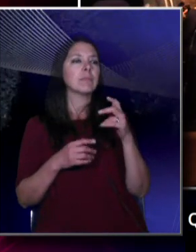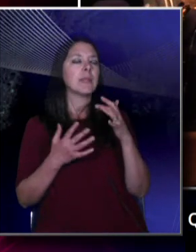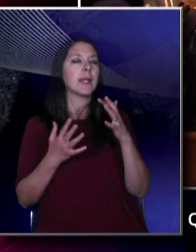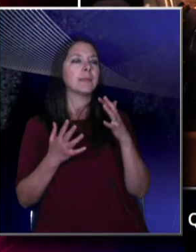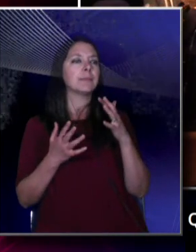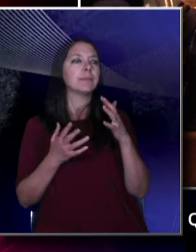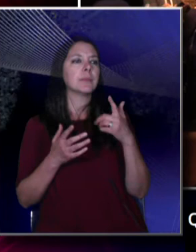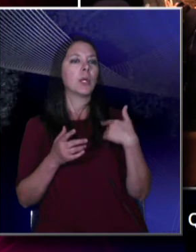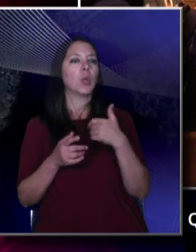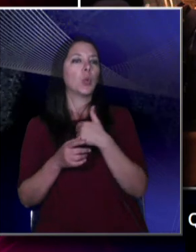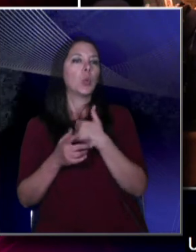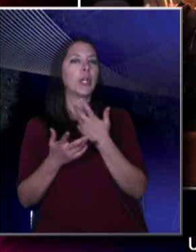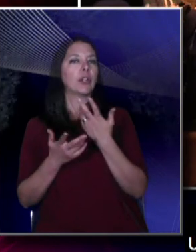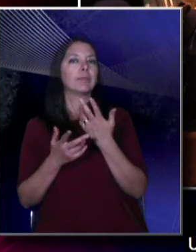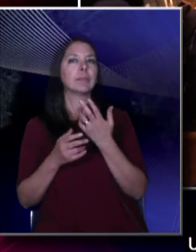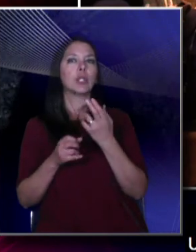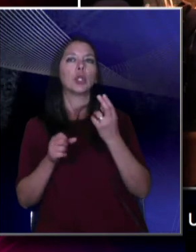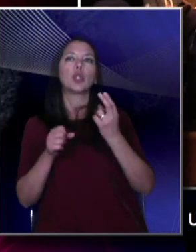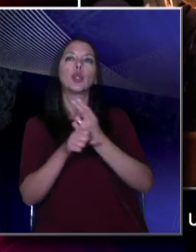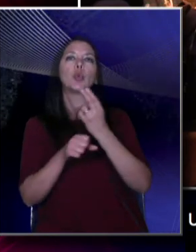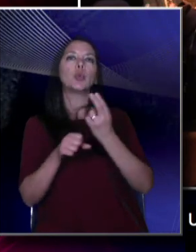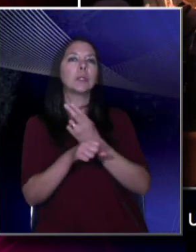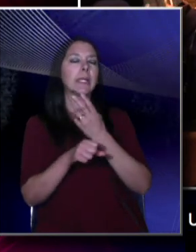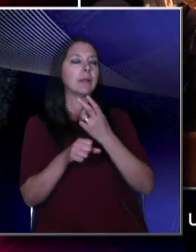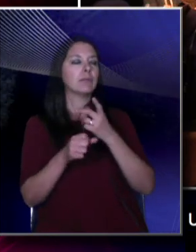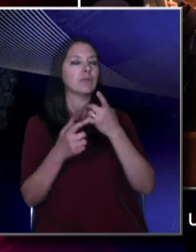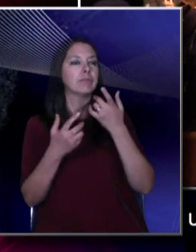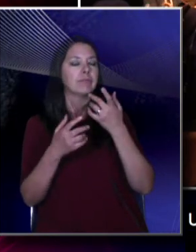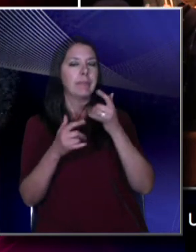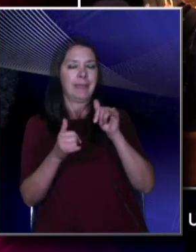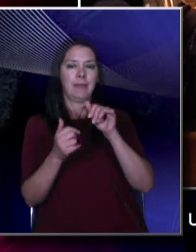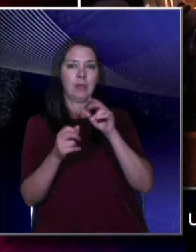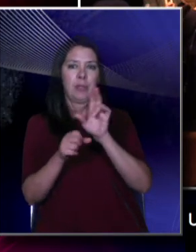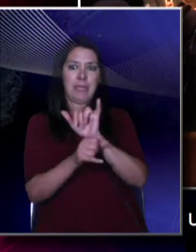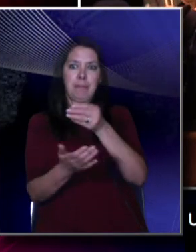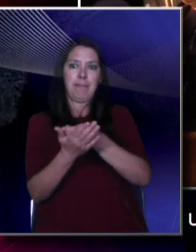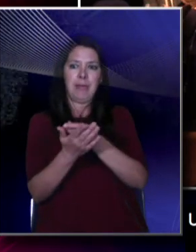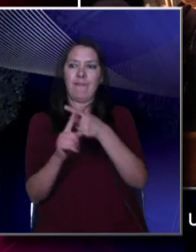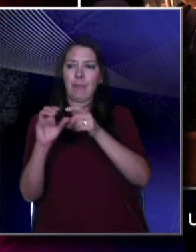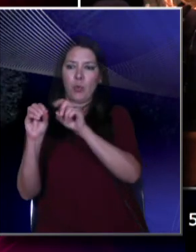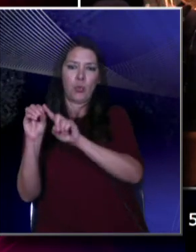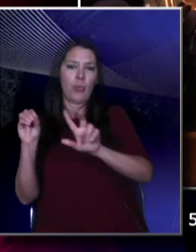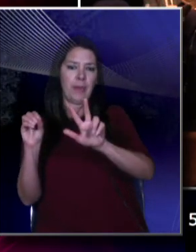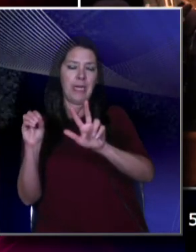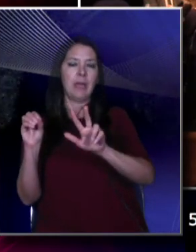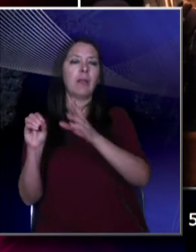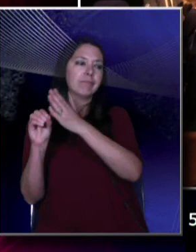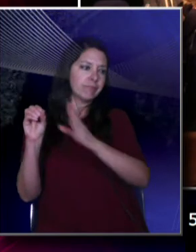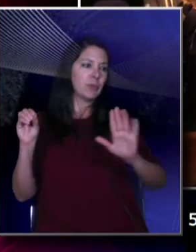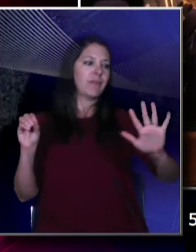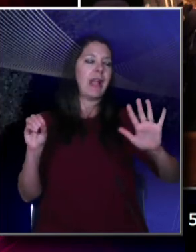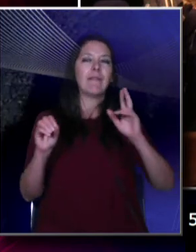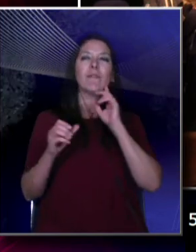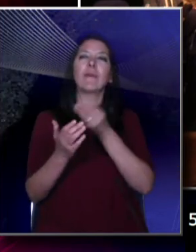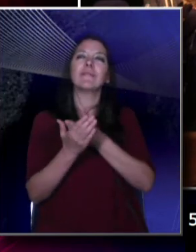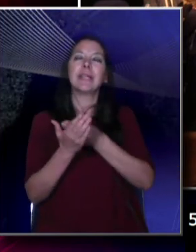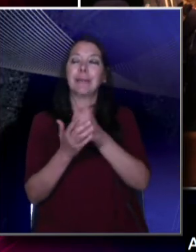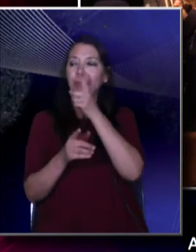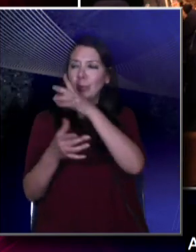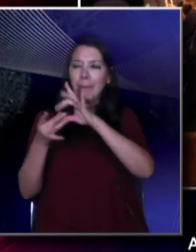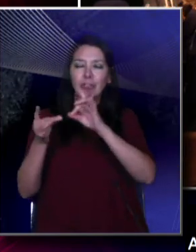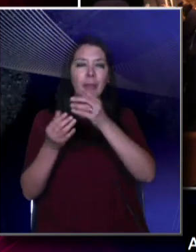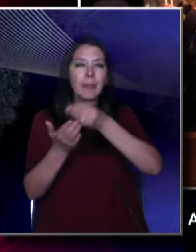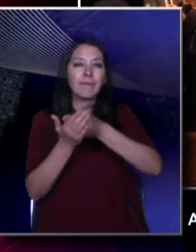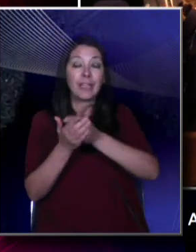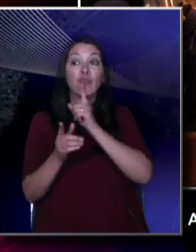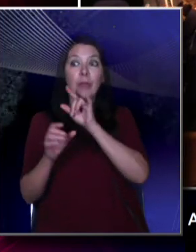at least user-facing now, looking at the challenge of 0 to 5 as opposed to looking at it from the funding basis, because as you'd mentioned, the funding basis from